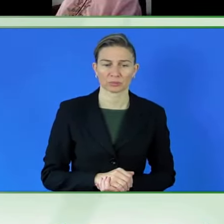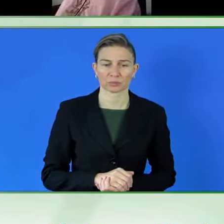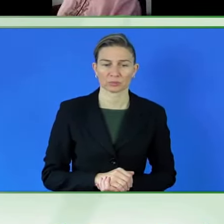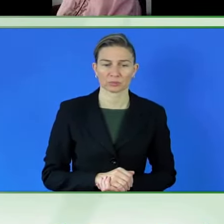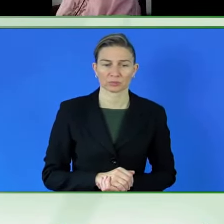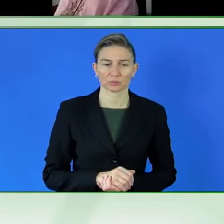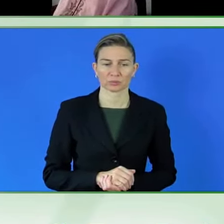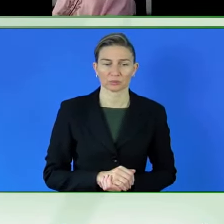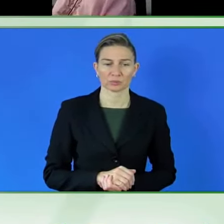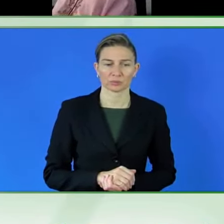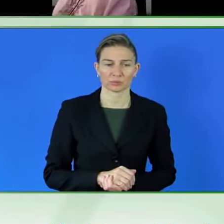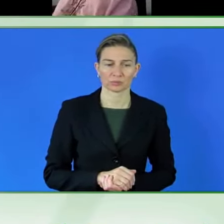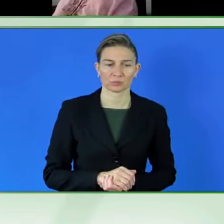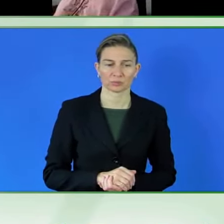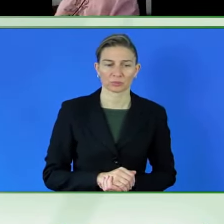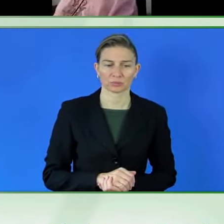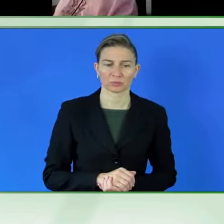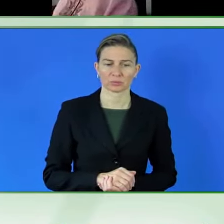public spaces